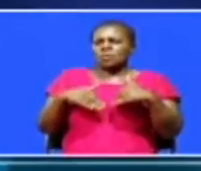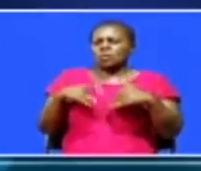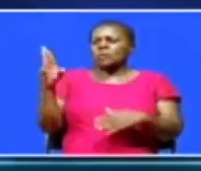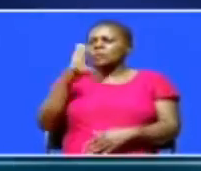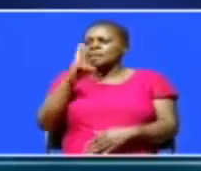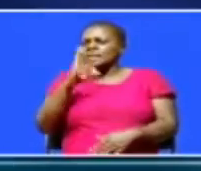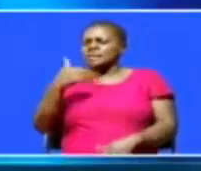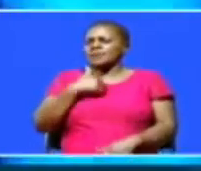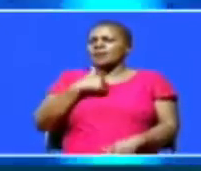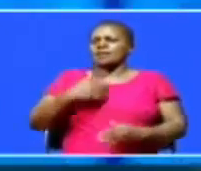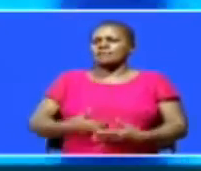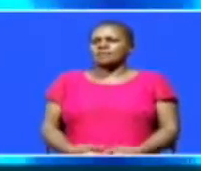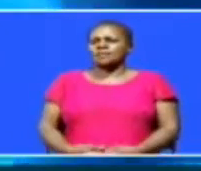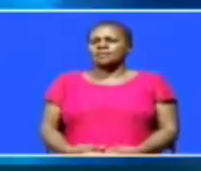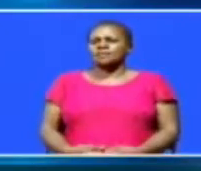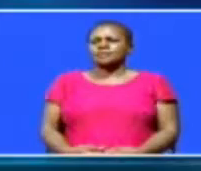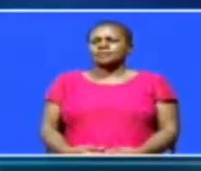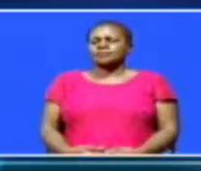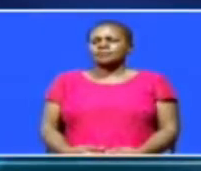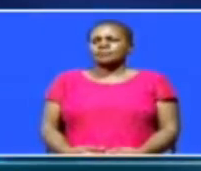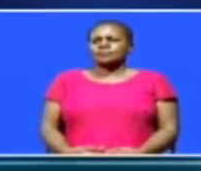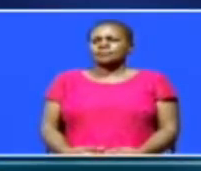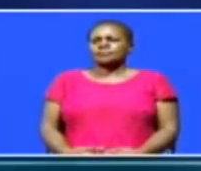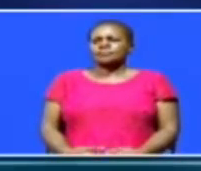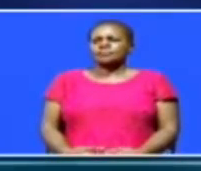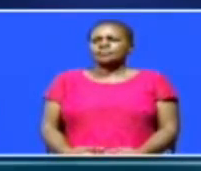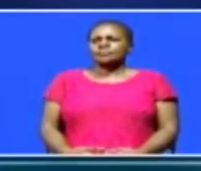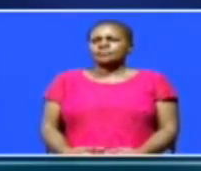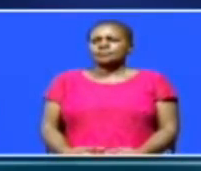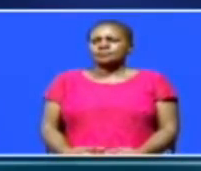balance. Mrumi Mwangi, KTN News. COVID-19.